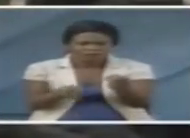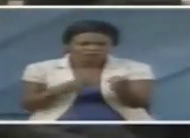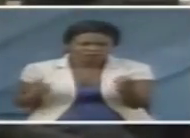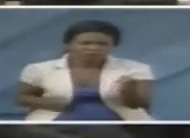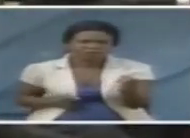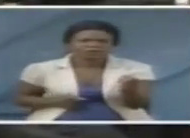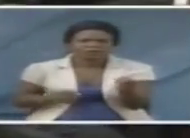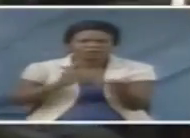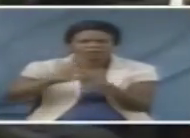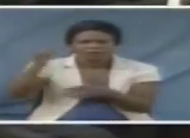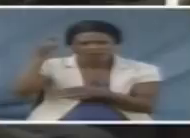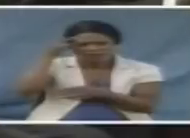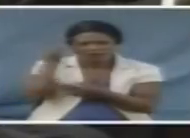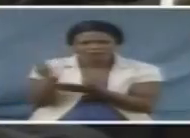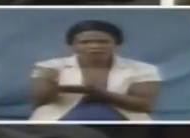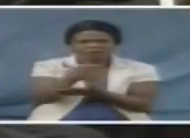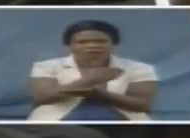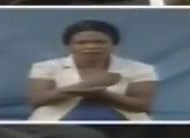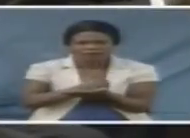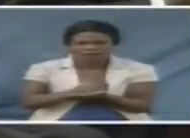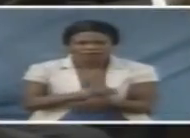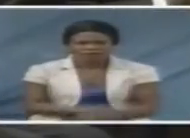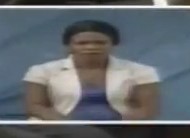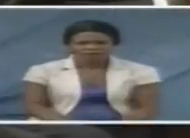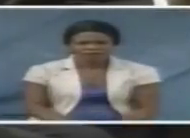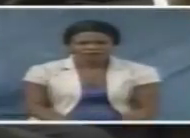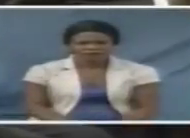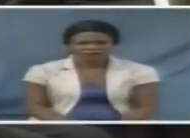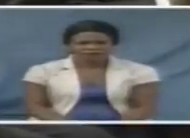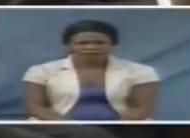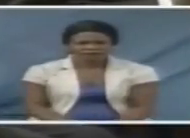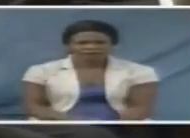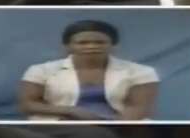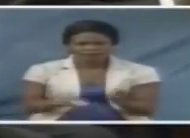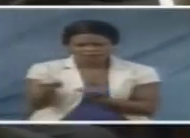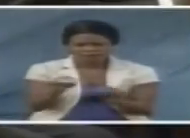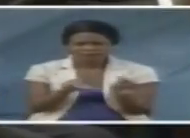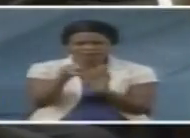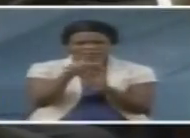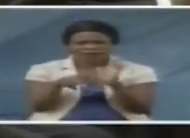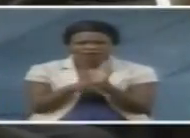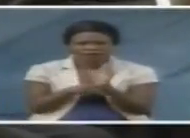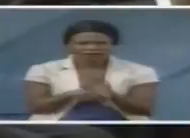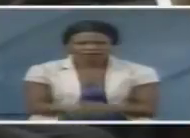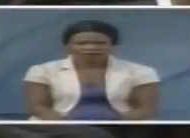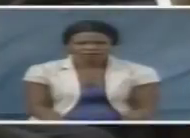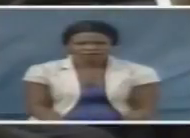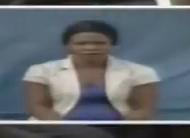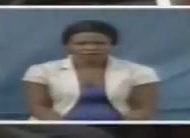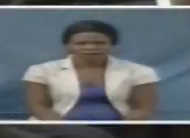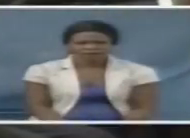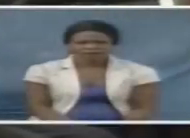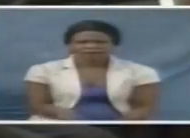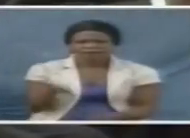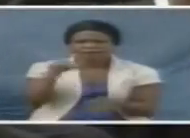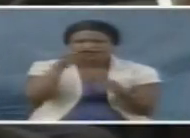will significantly contribute to the generation of government revenue. Debt